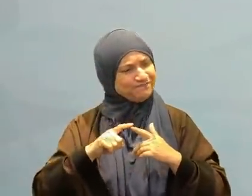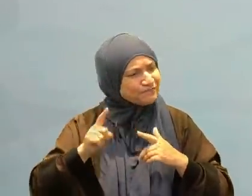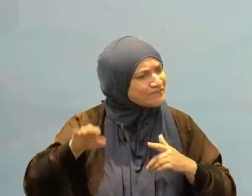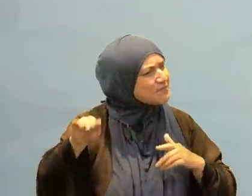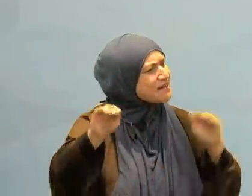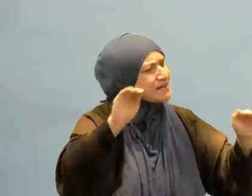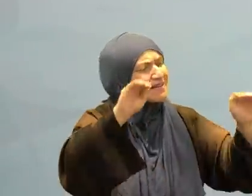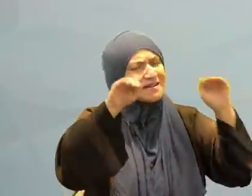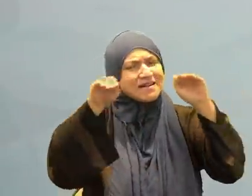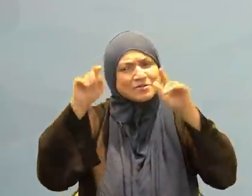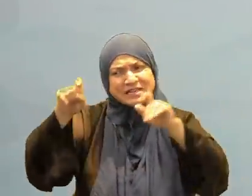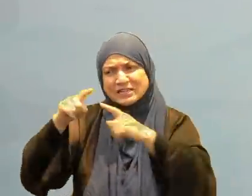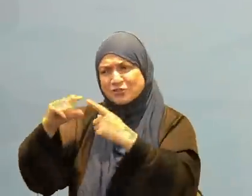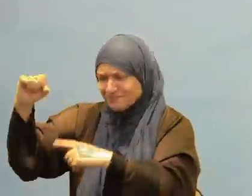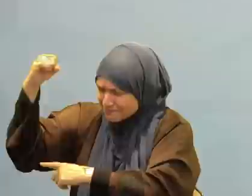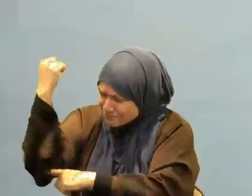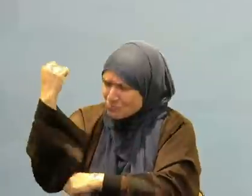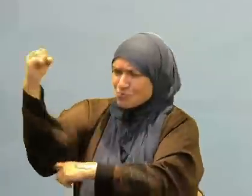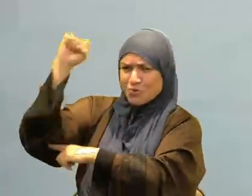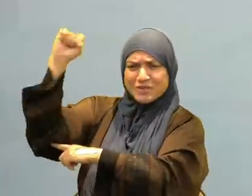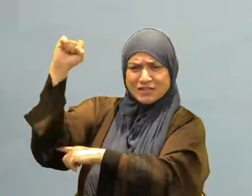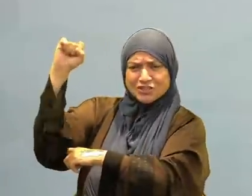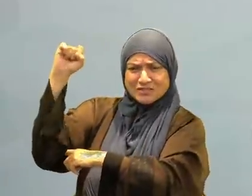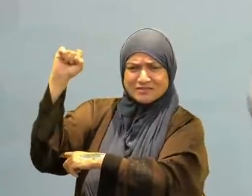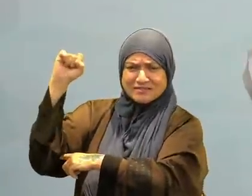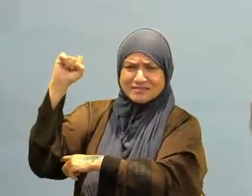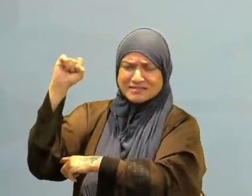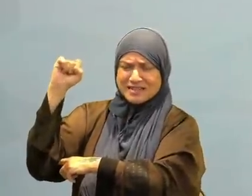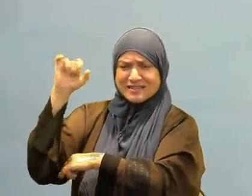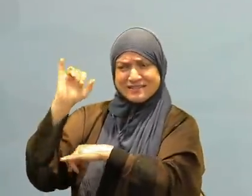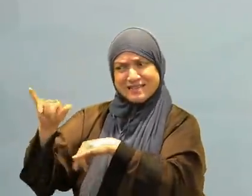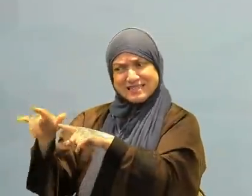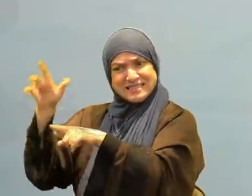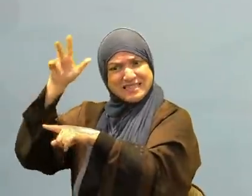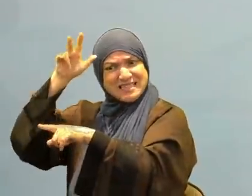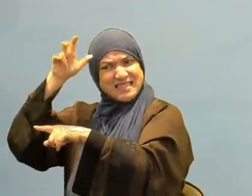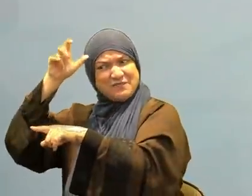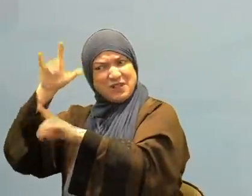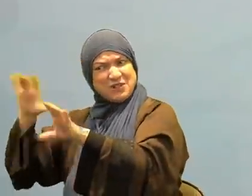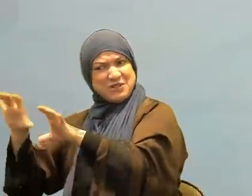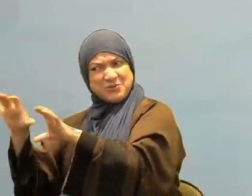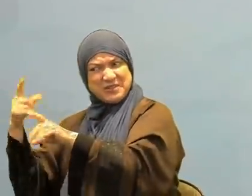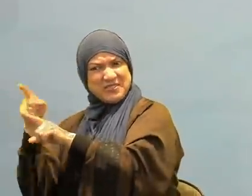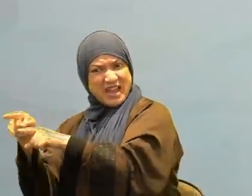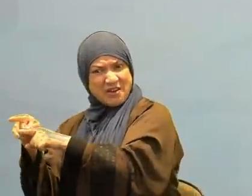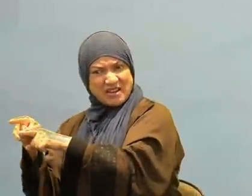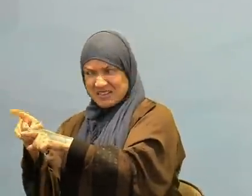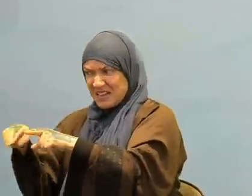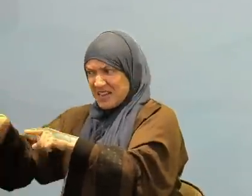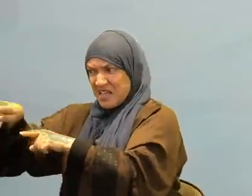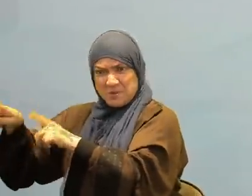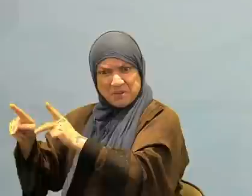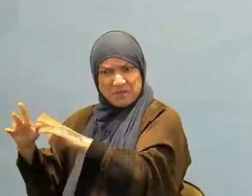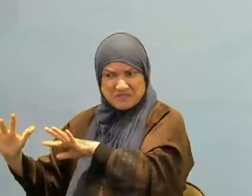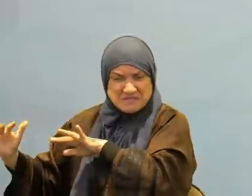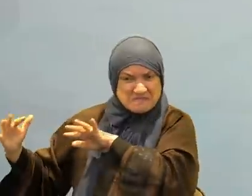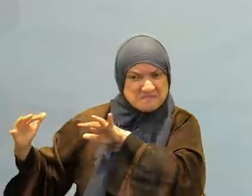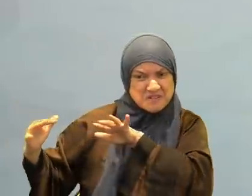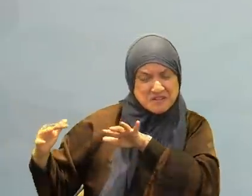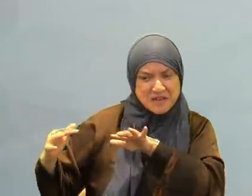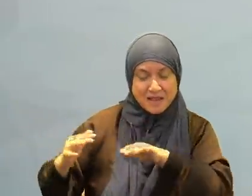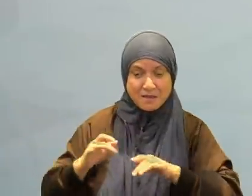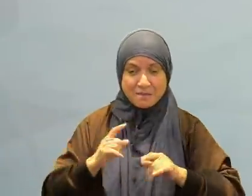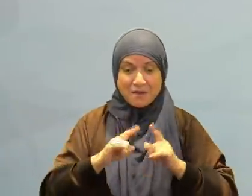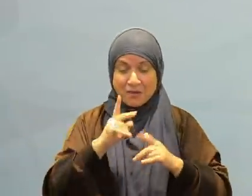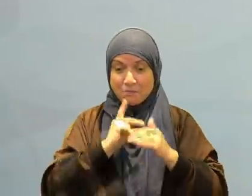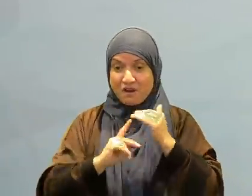make any connection to the land in which the followers of the Prophet Muhammad sallallahu alaihi wasallam are being put under